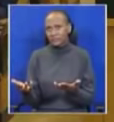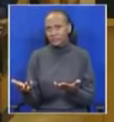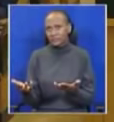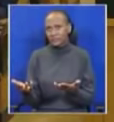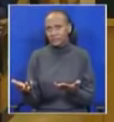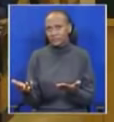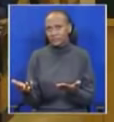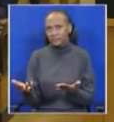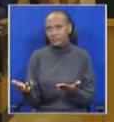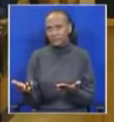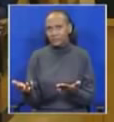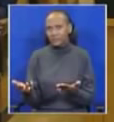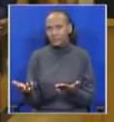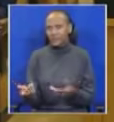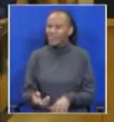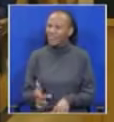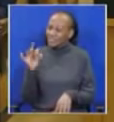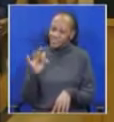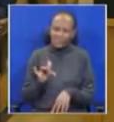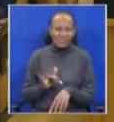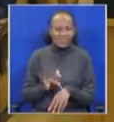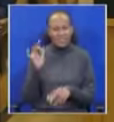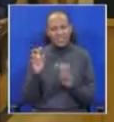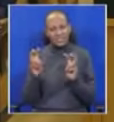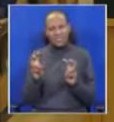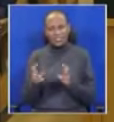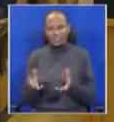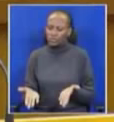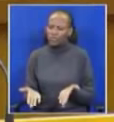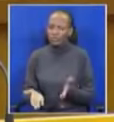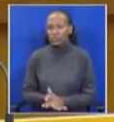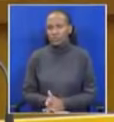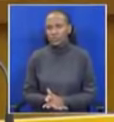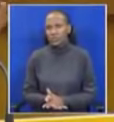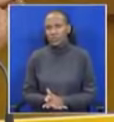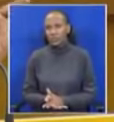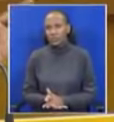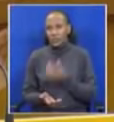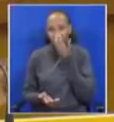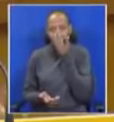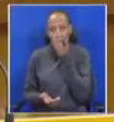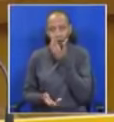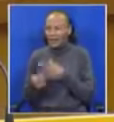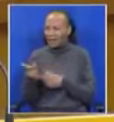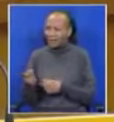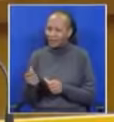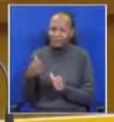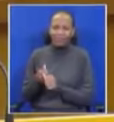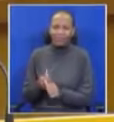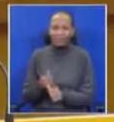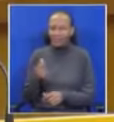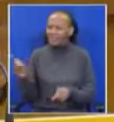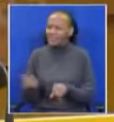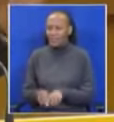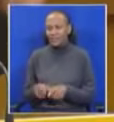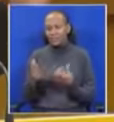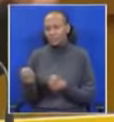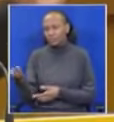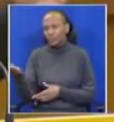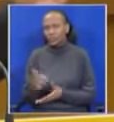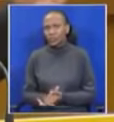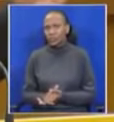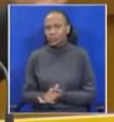are touching a very sensitive order, issue. Order, honourable members. Now, he continues, honourable House Chair,